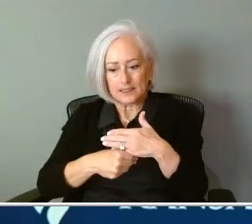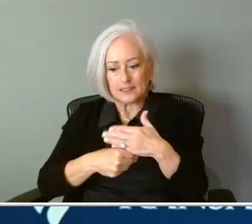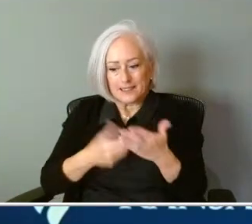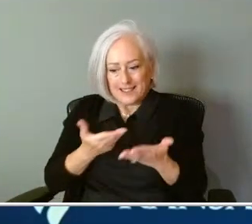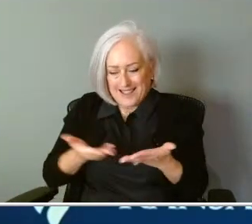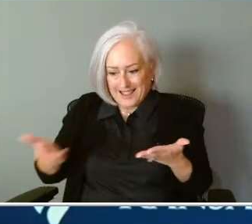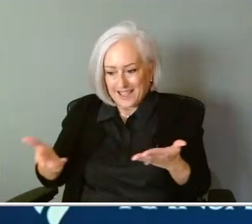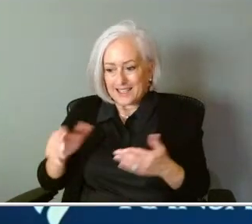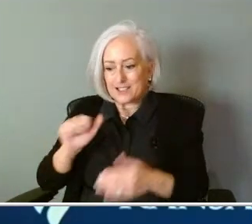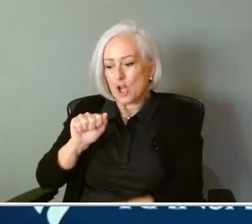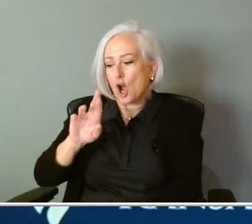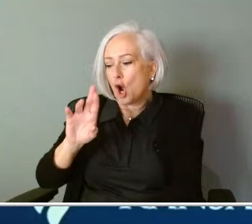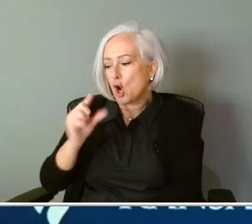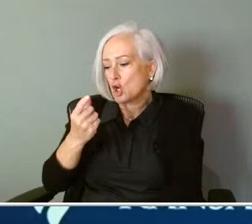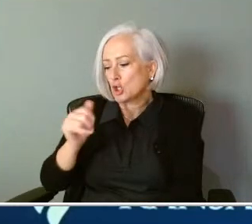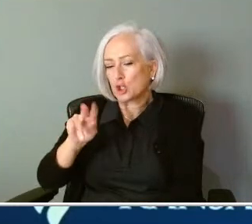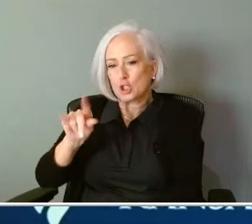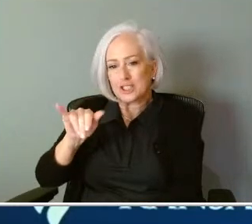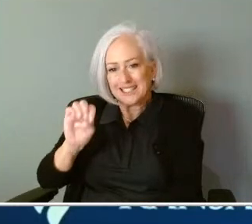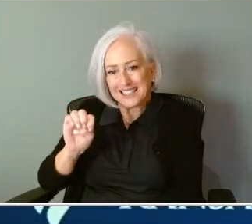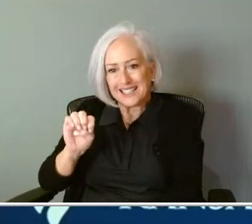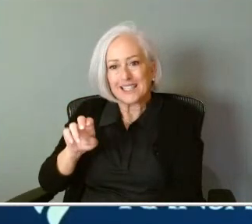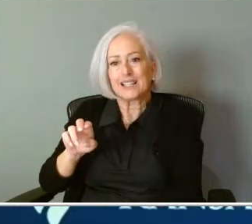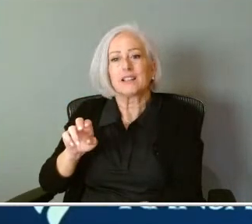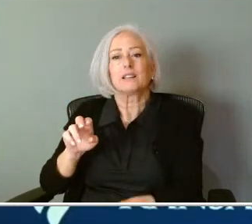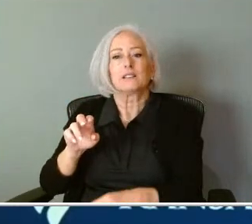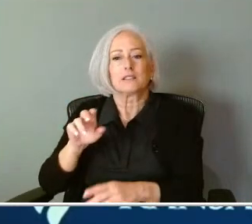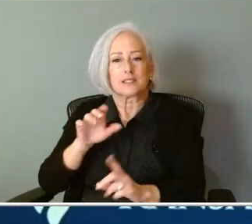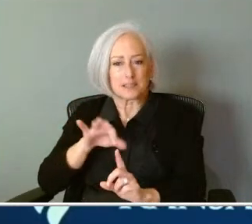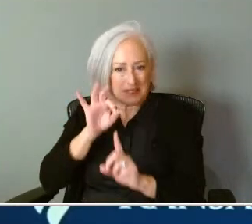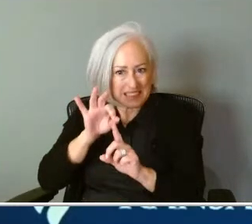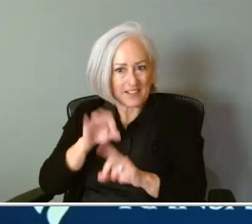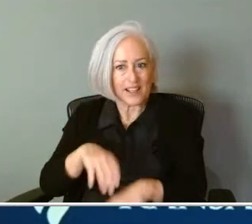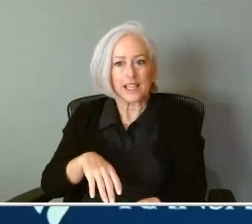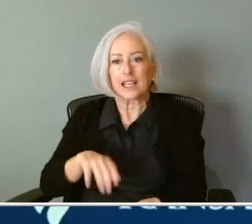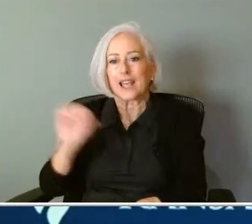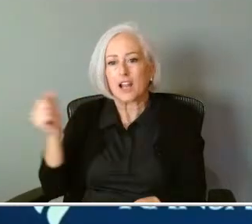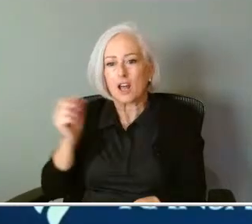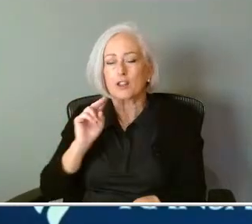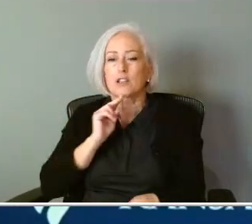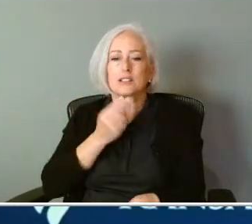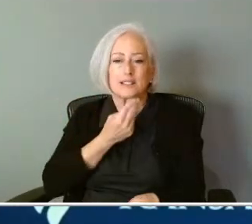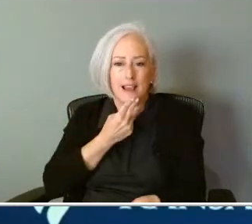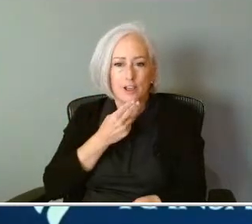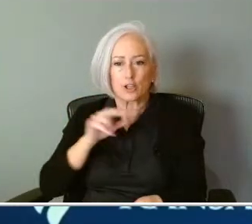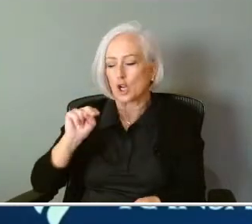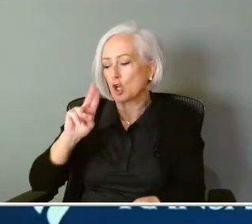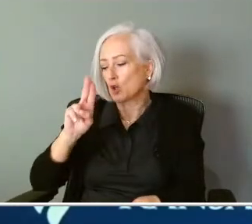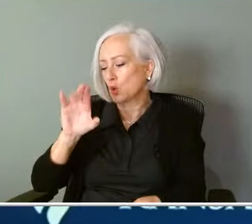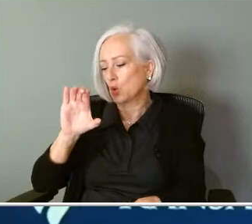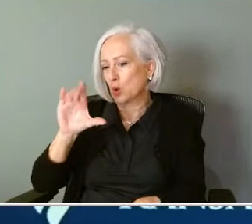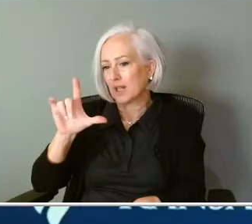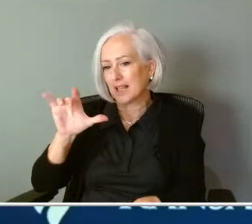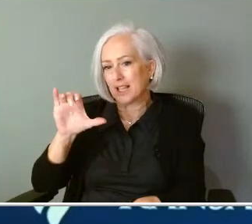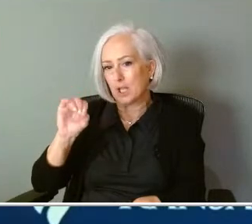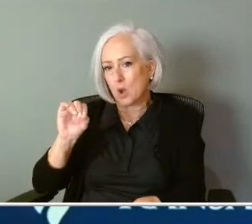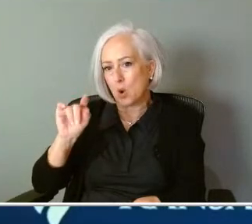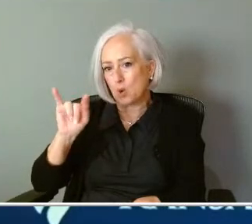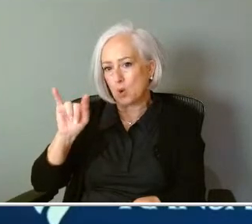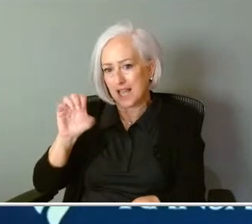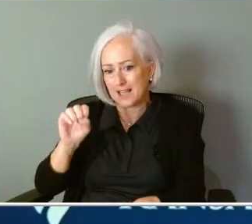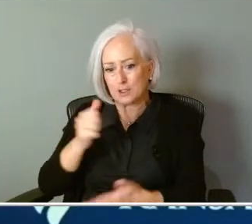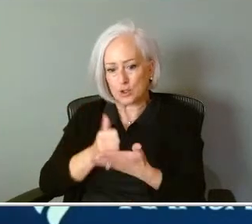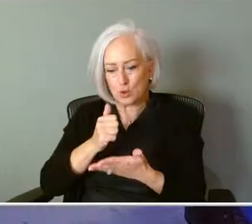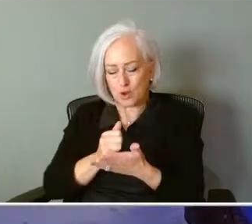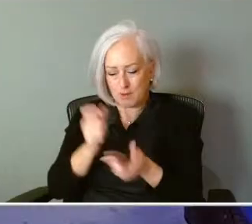arginine particularly, and some dietary nucleotides that can help modulate the immune system and reduce